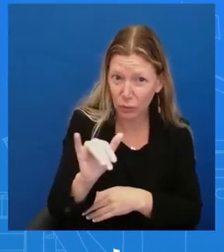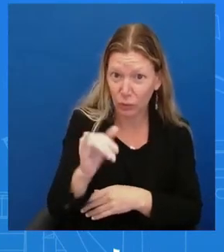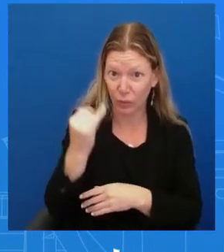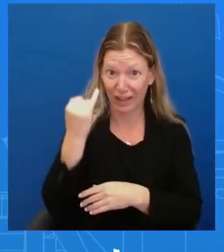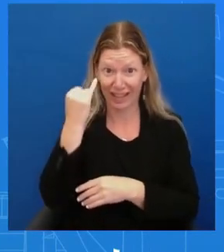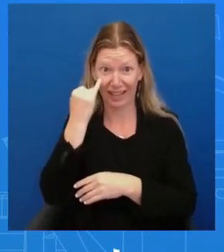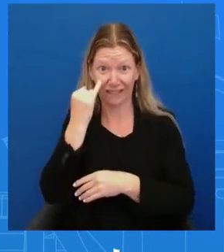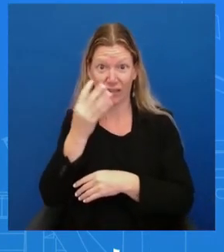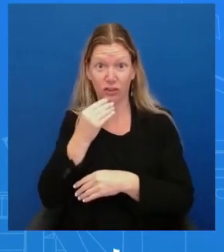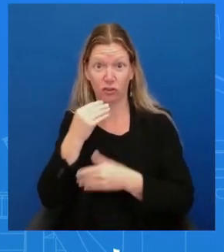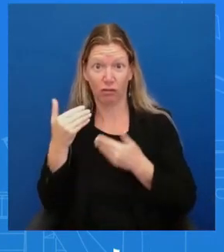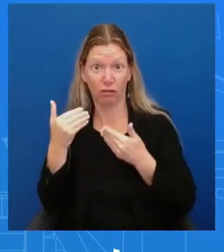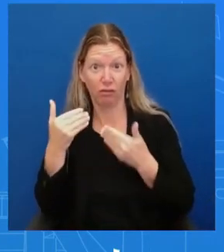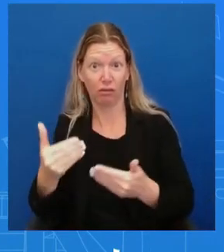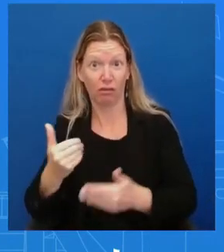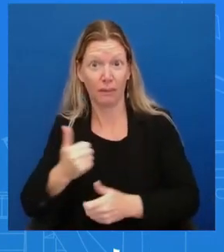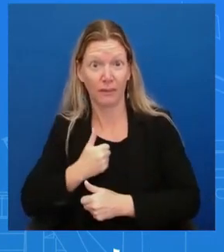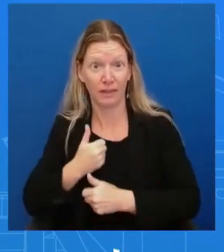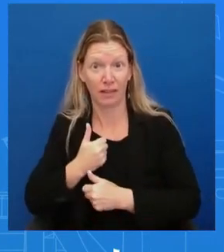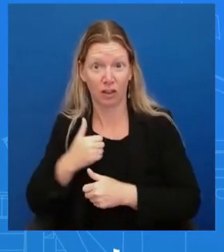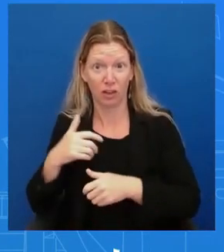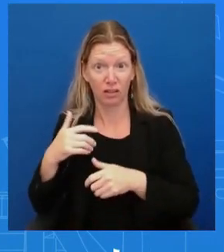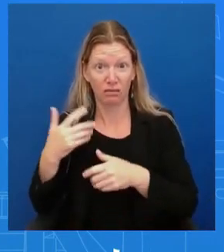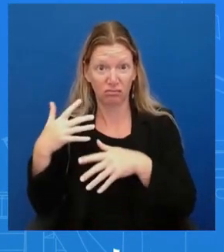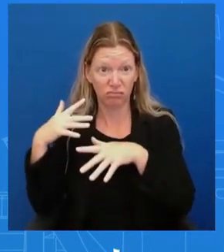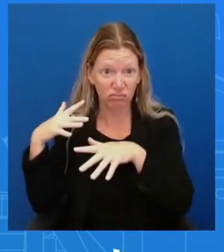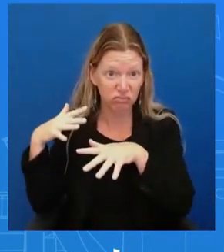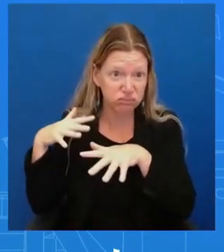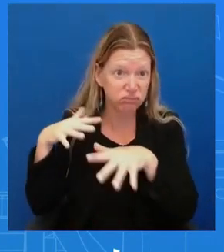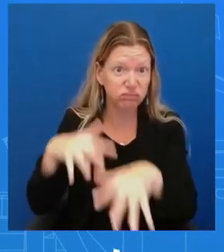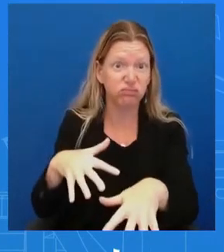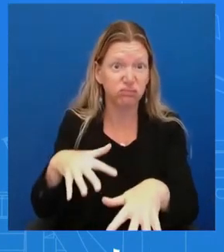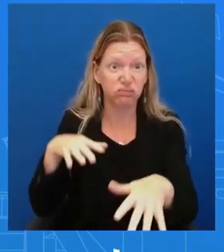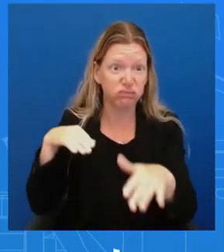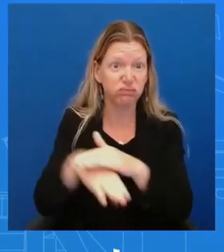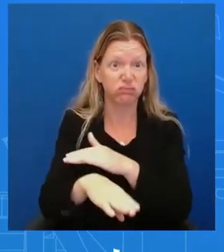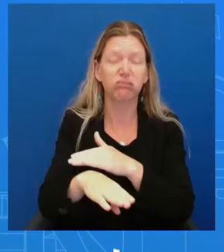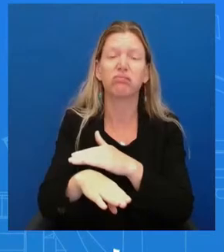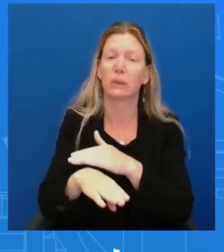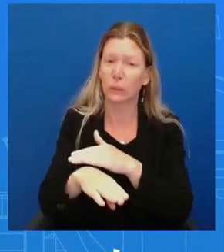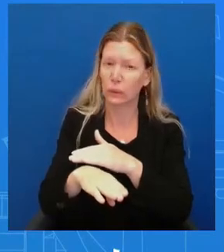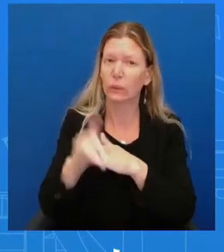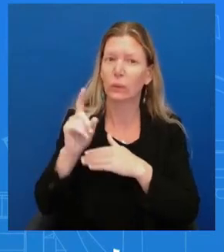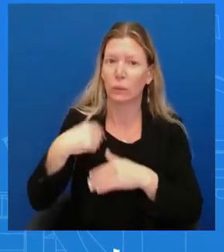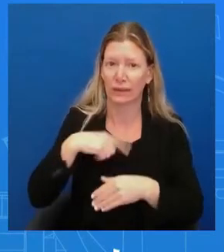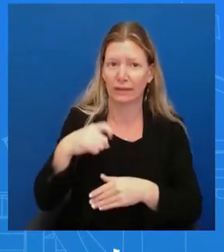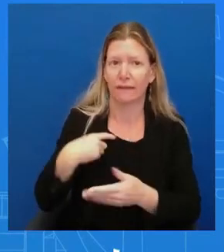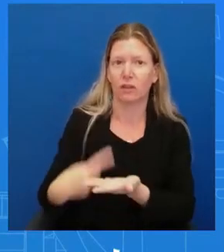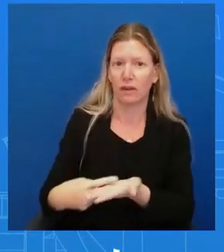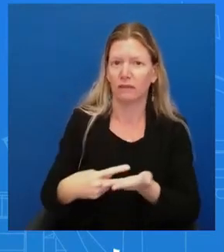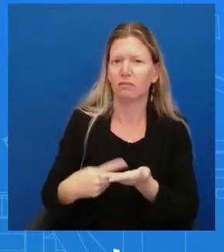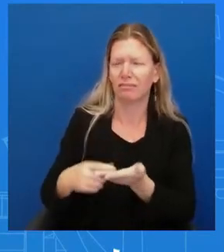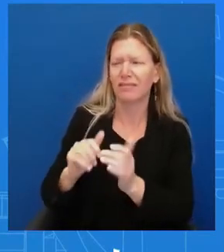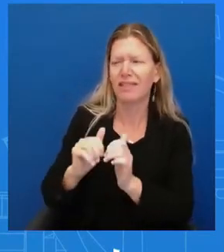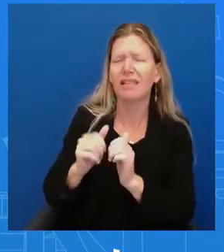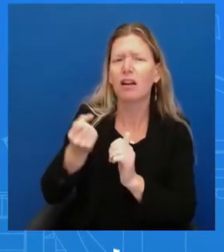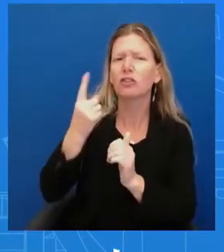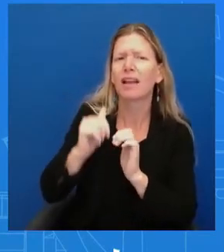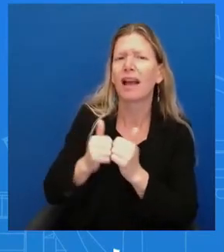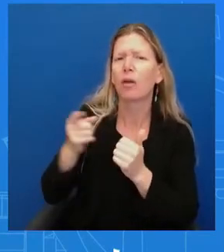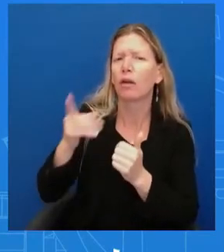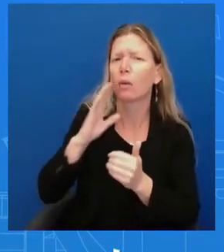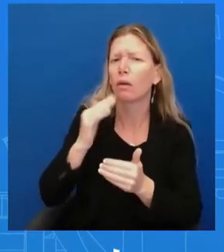have this conversation. We have to understand how they're going to move forward. And I'll say one more thing. When Jake Sullivan was here at the